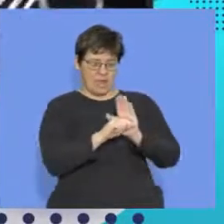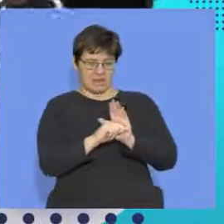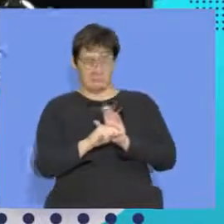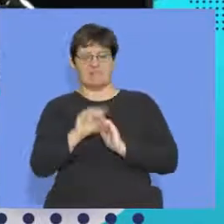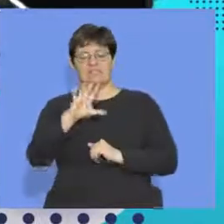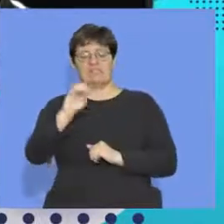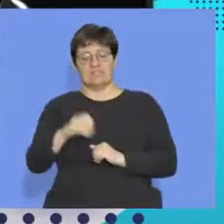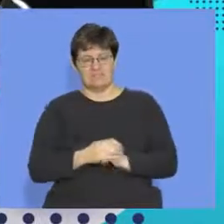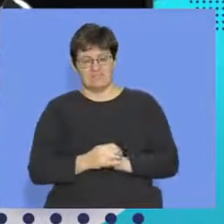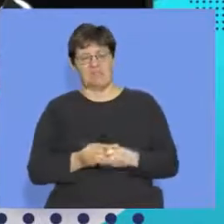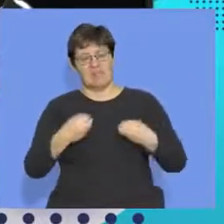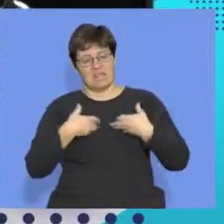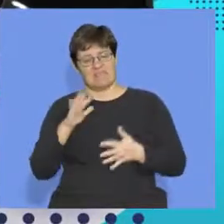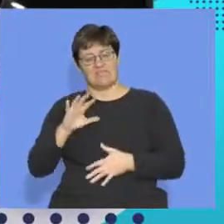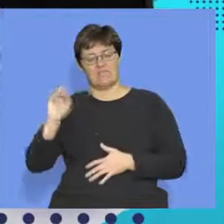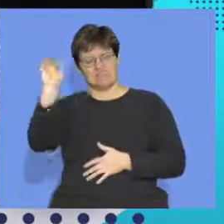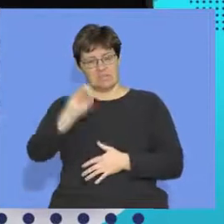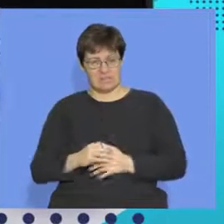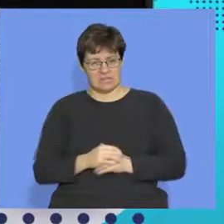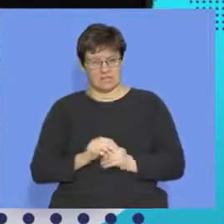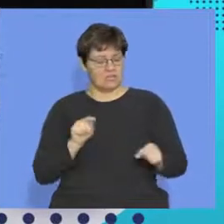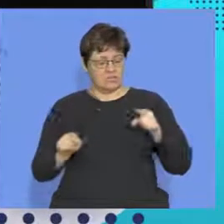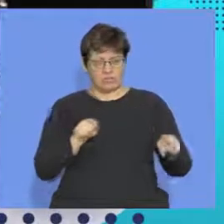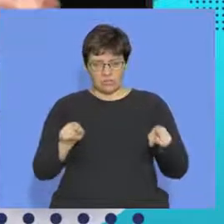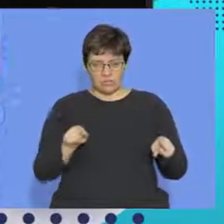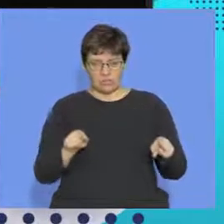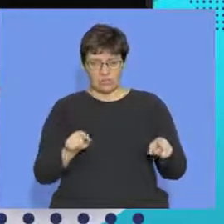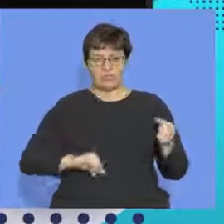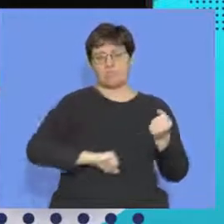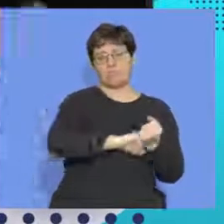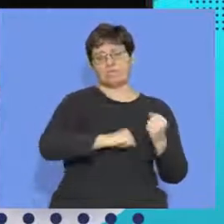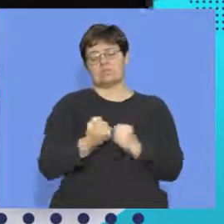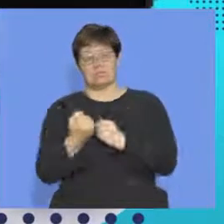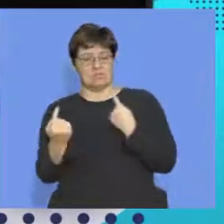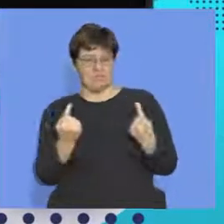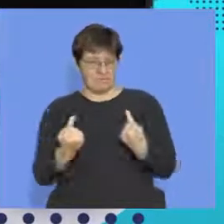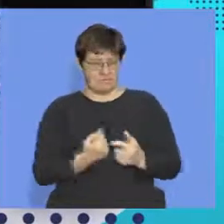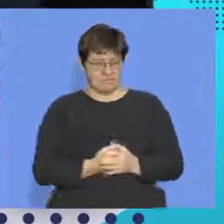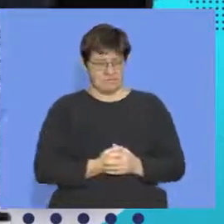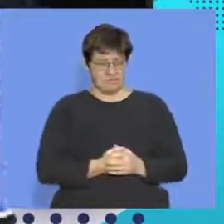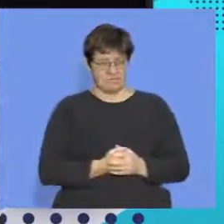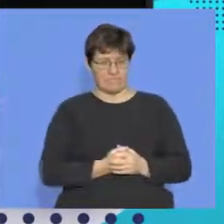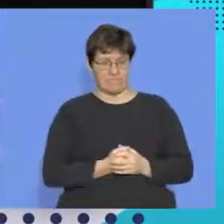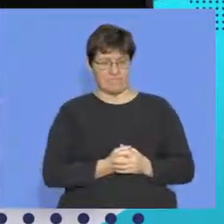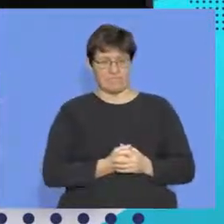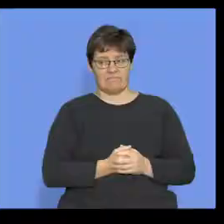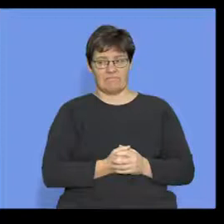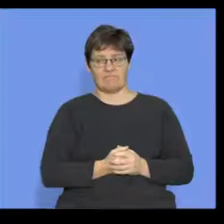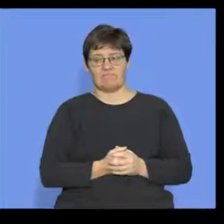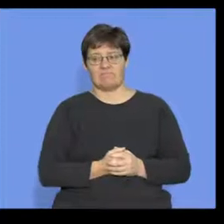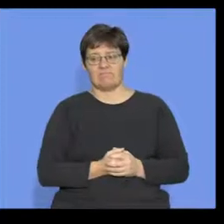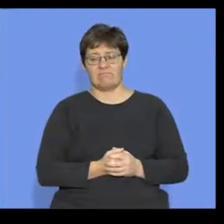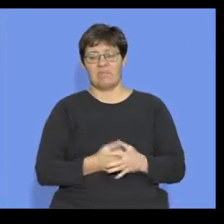100% minus 50, which gives us 50%. So the two events are complementary. Okay.